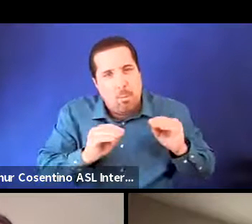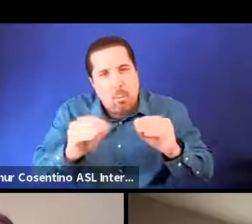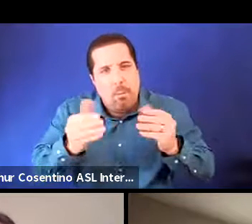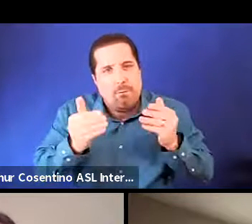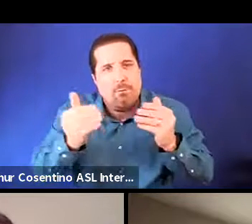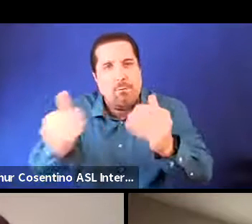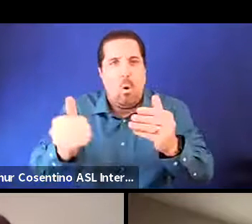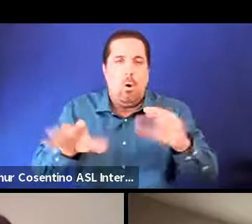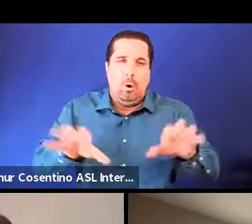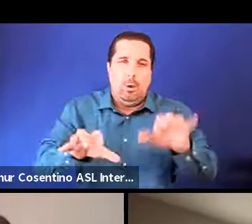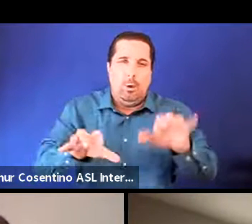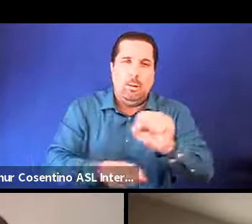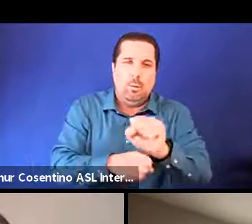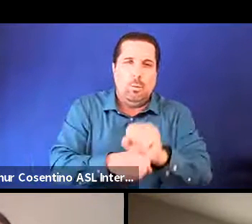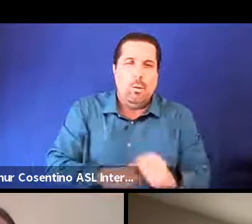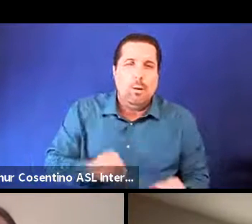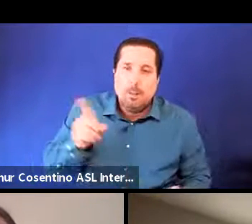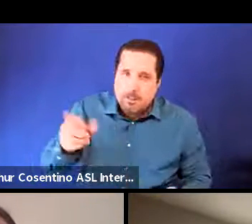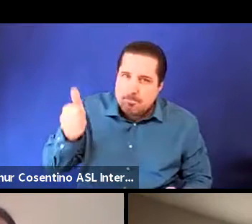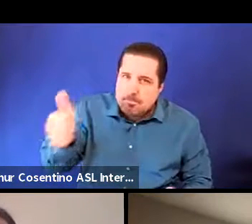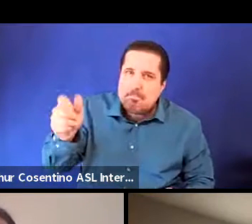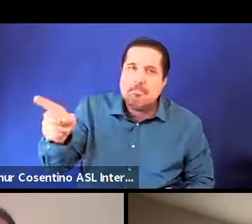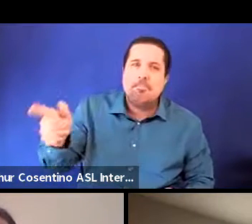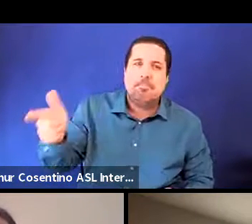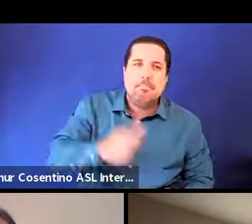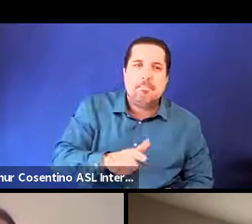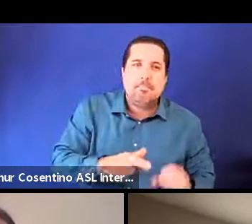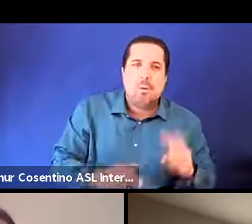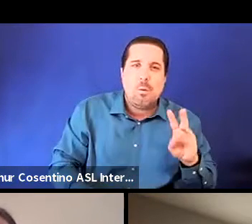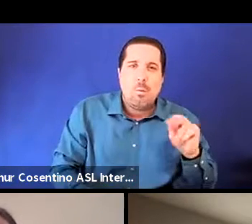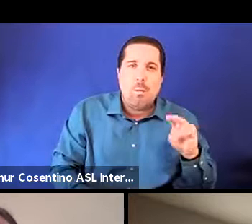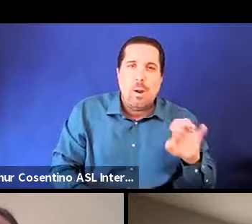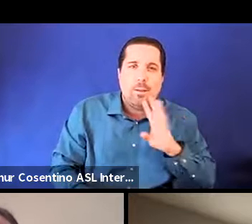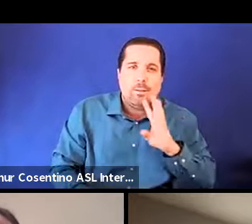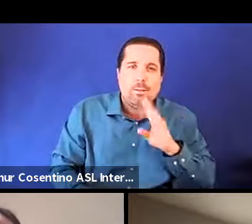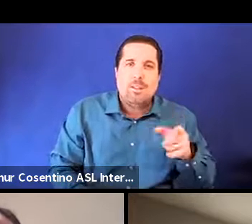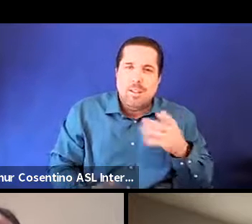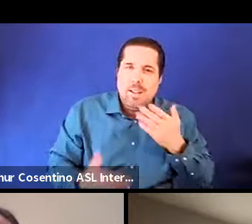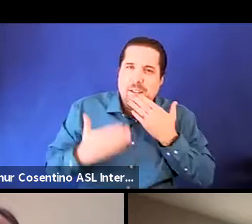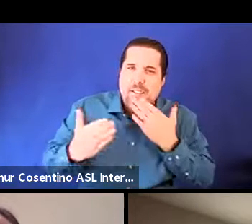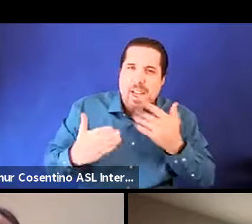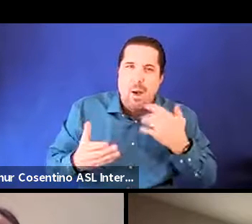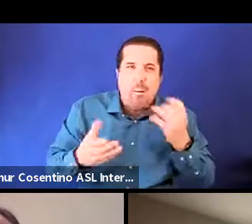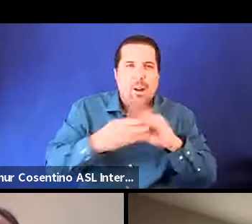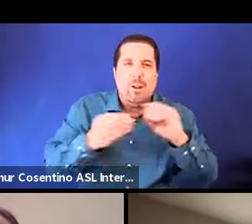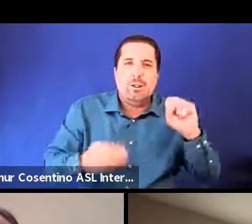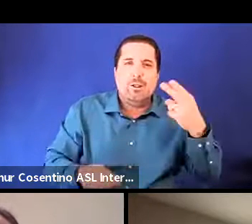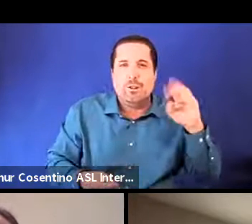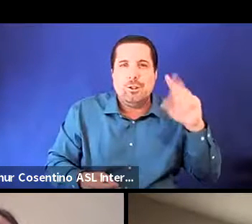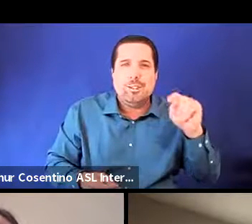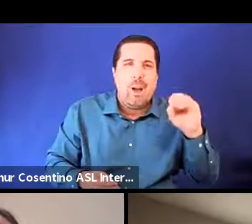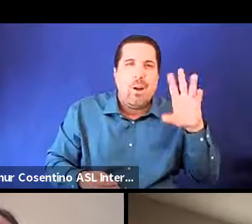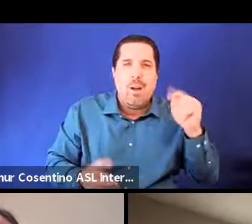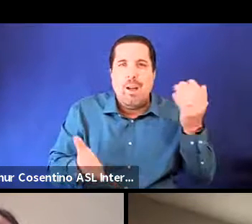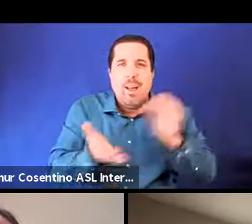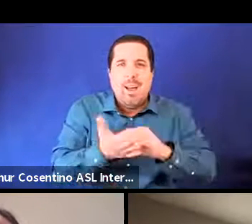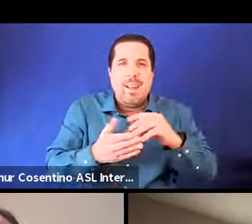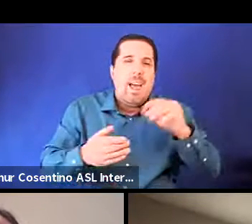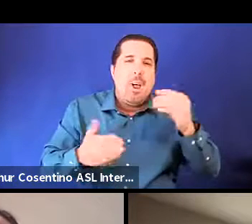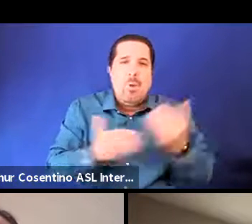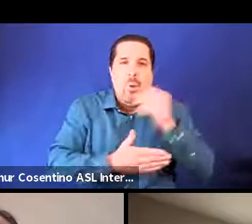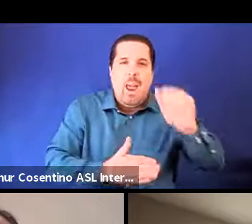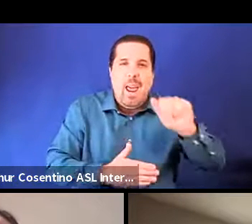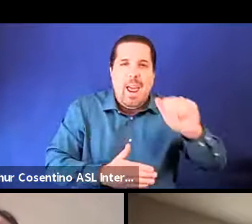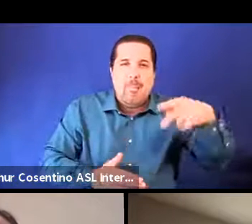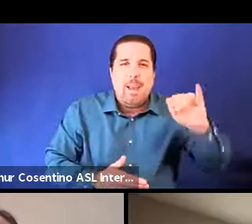everyone. Thank you for this time. I'm just going to end with shouting out Simeon Mann again and the new AAPI